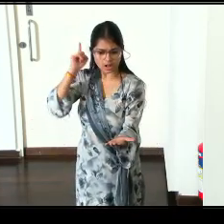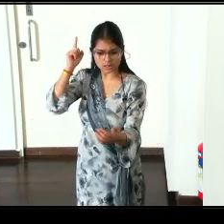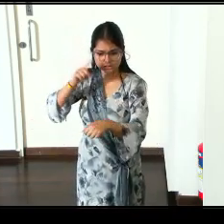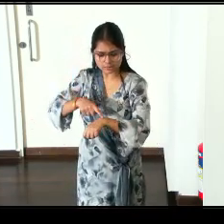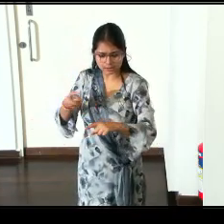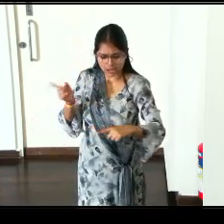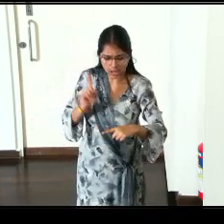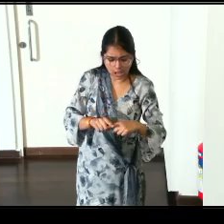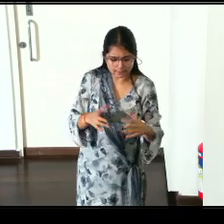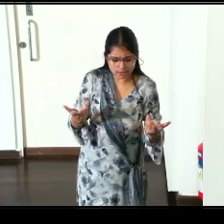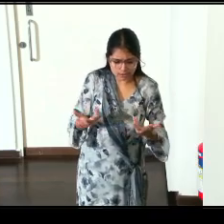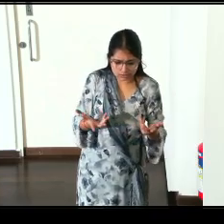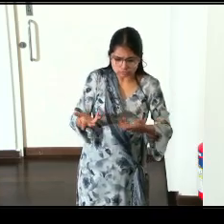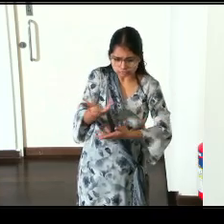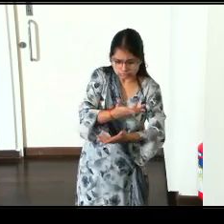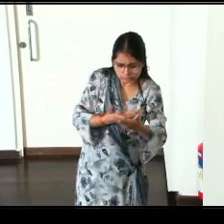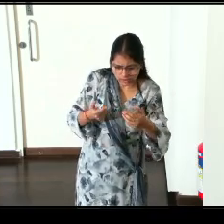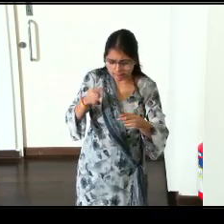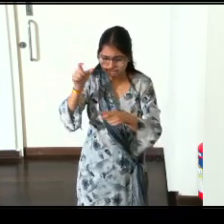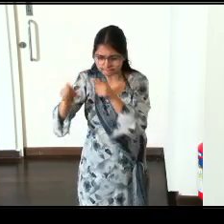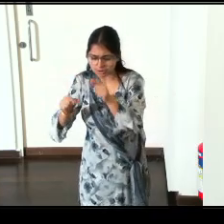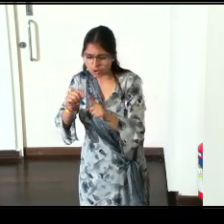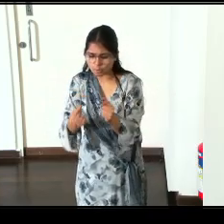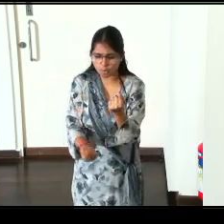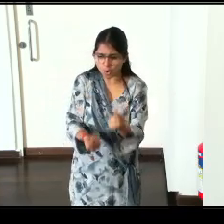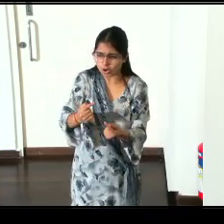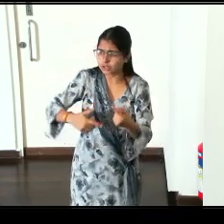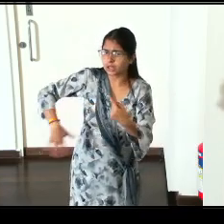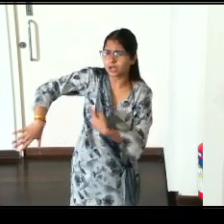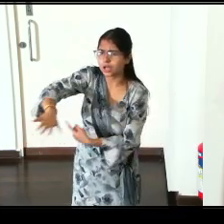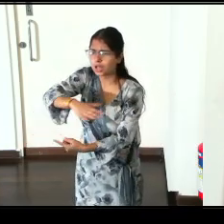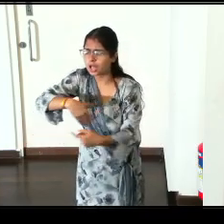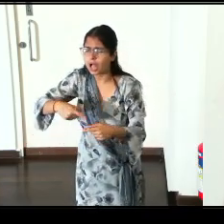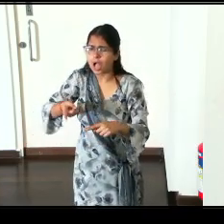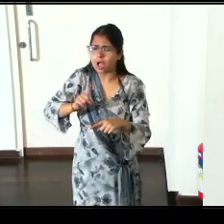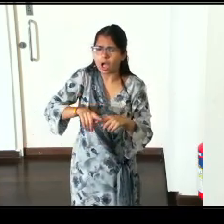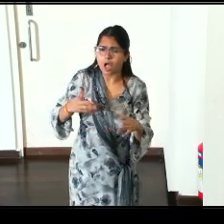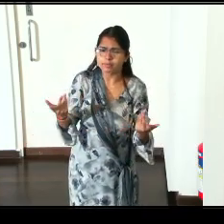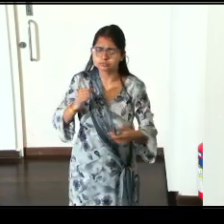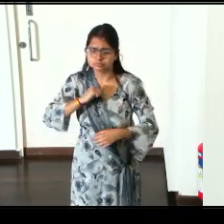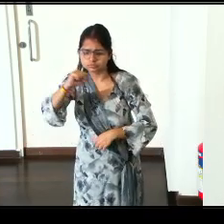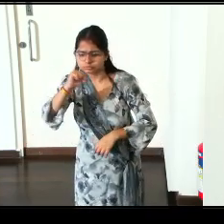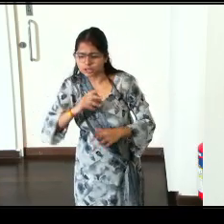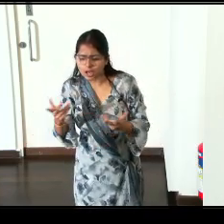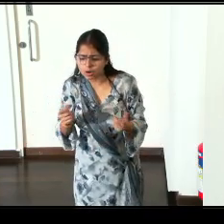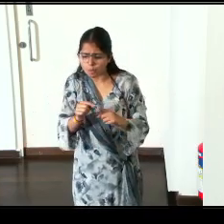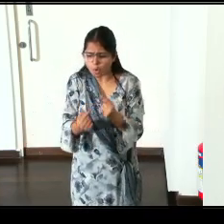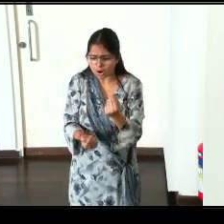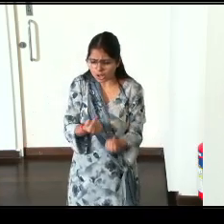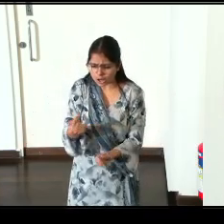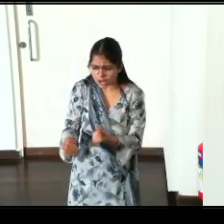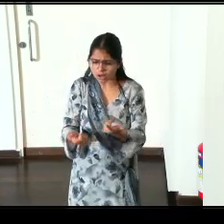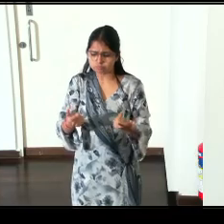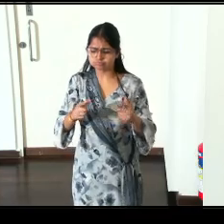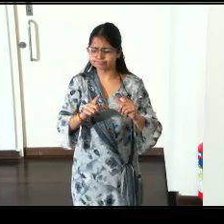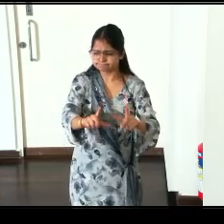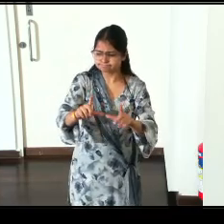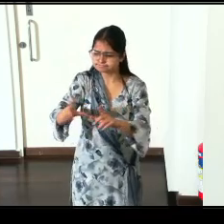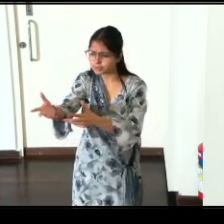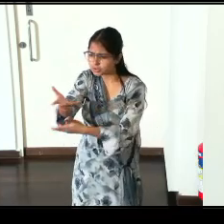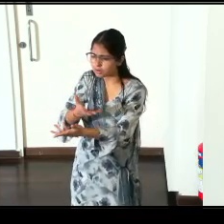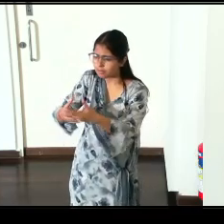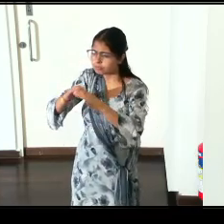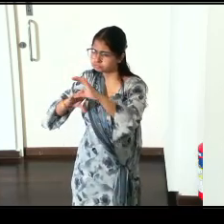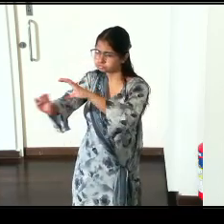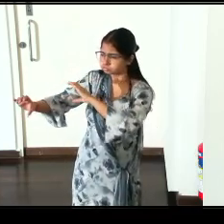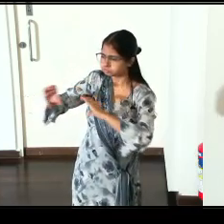what kinds of visual and political conversations are actually going on in this period. And I think that's something that one must